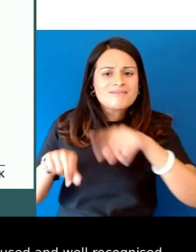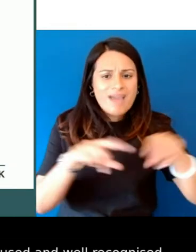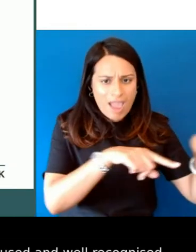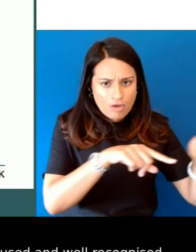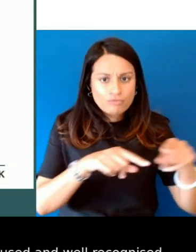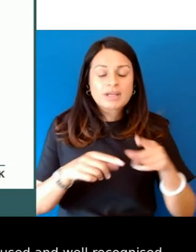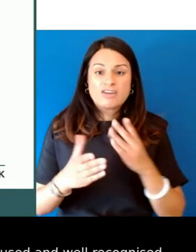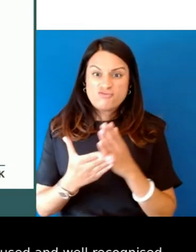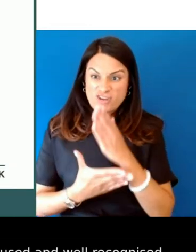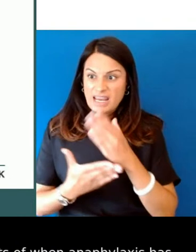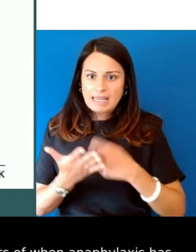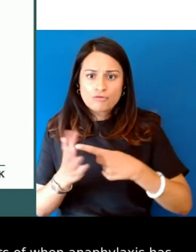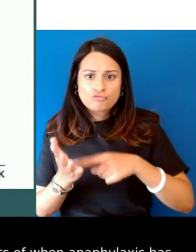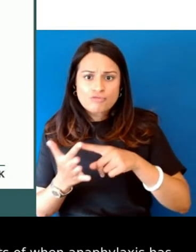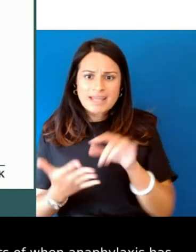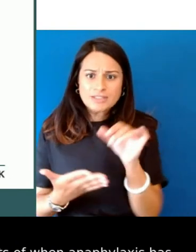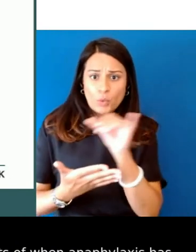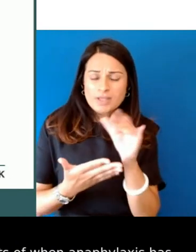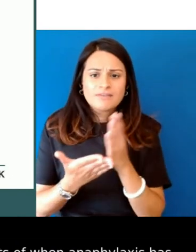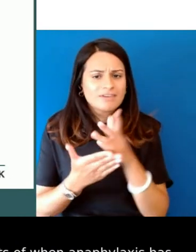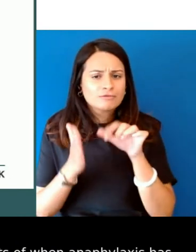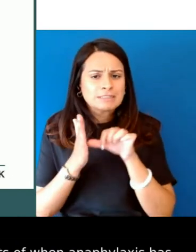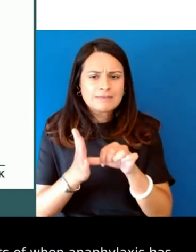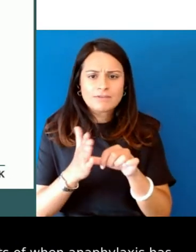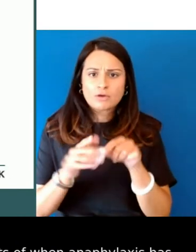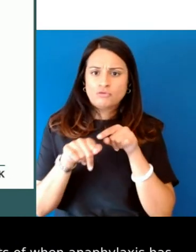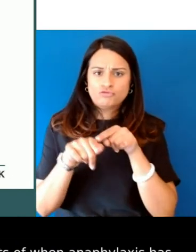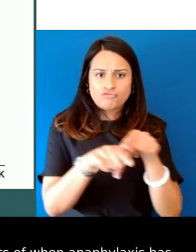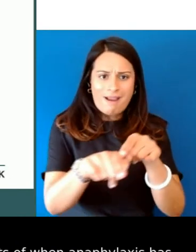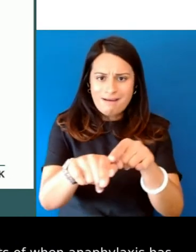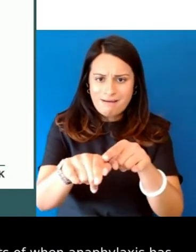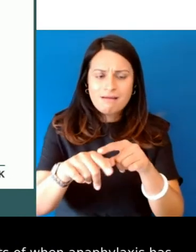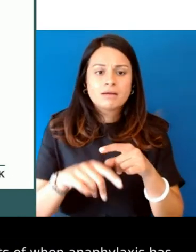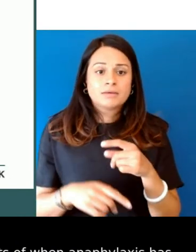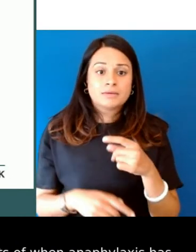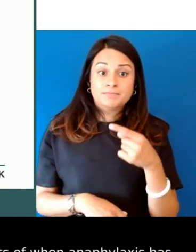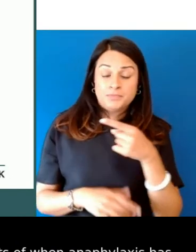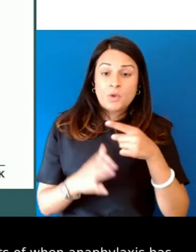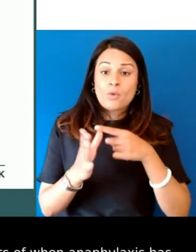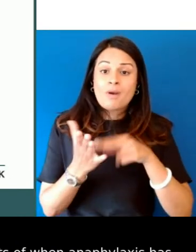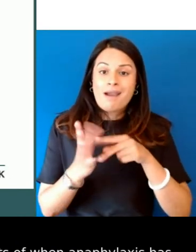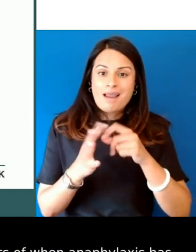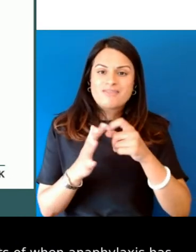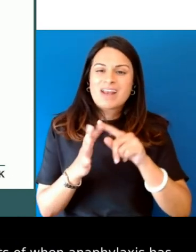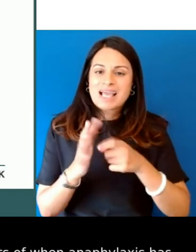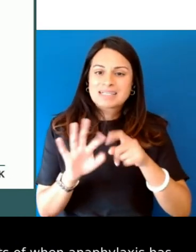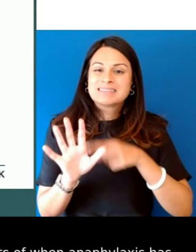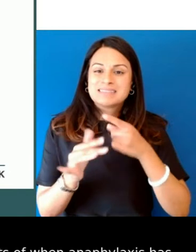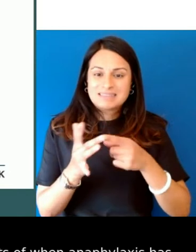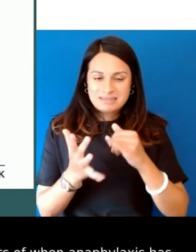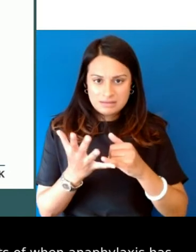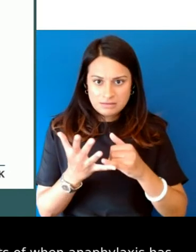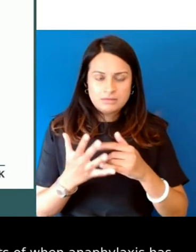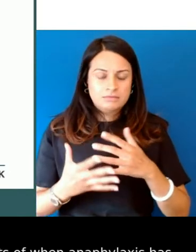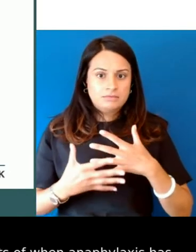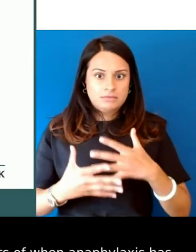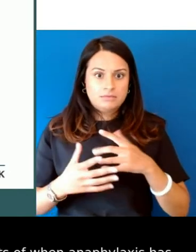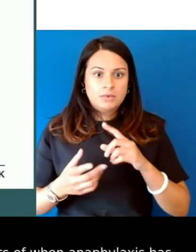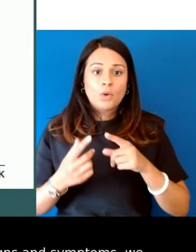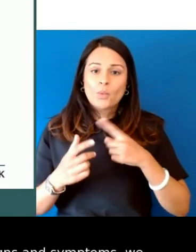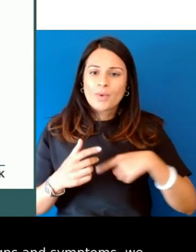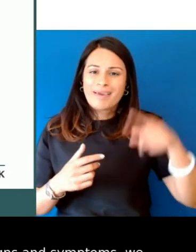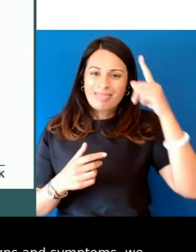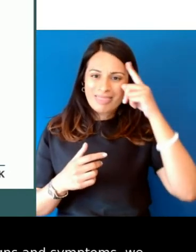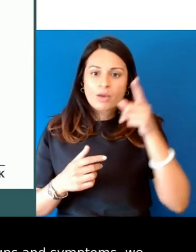anaphylaxis are quite difficult to track really signs and symptoms we always encourage you to think about abcd so